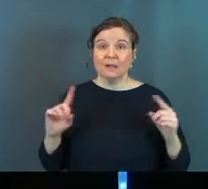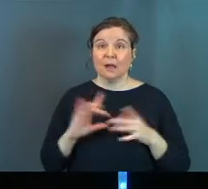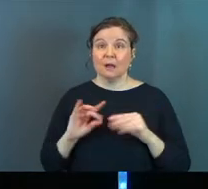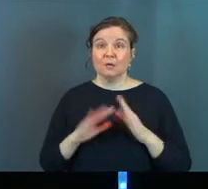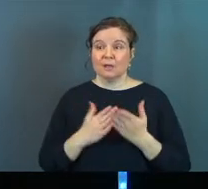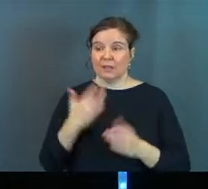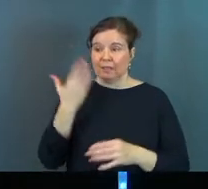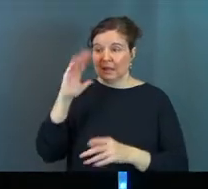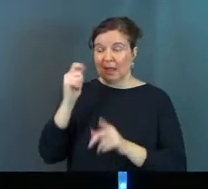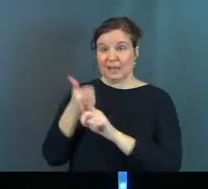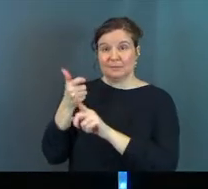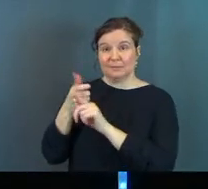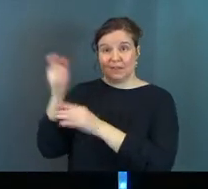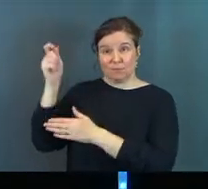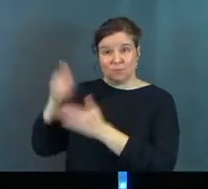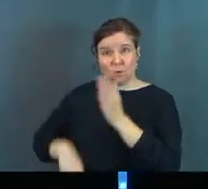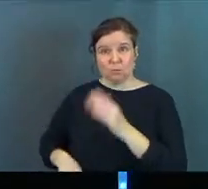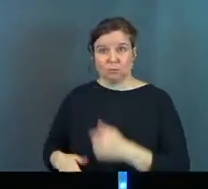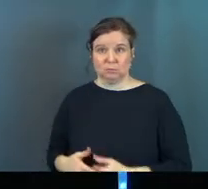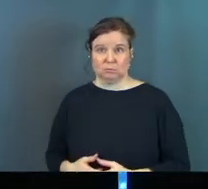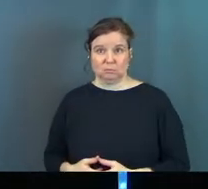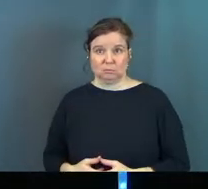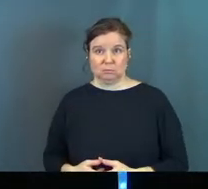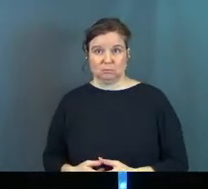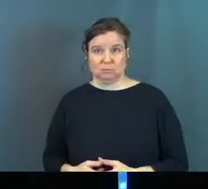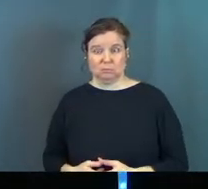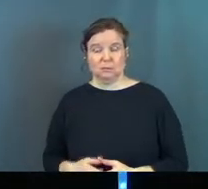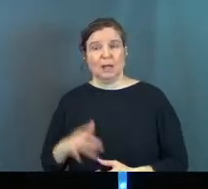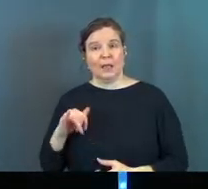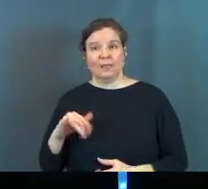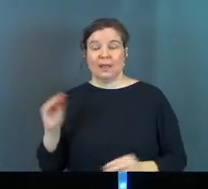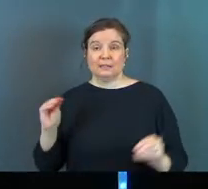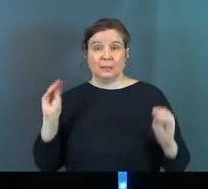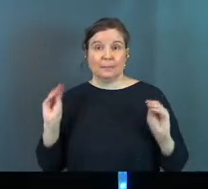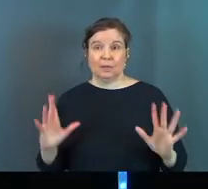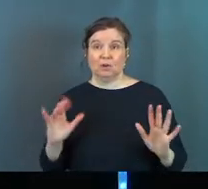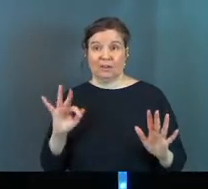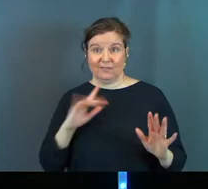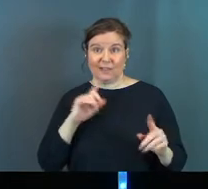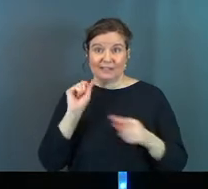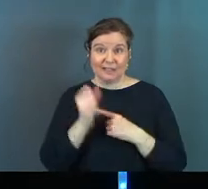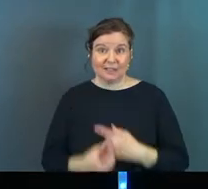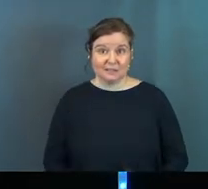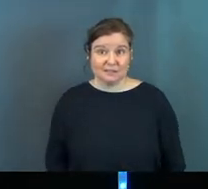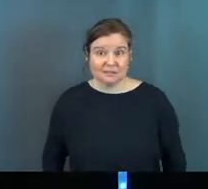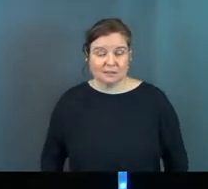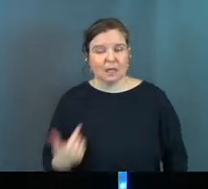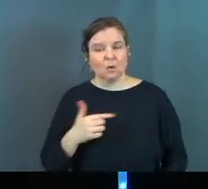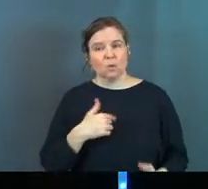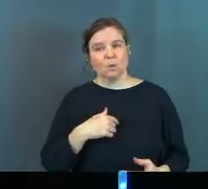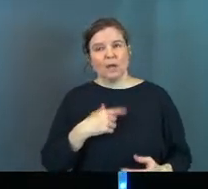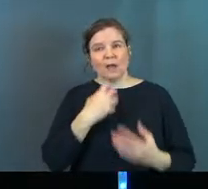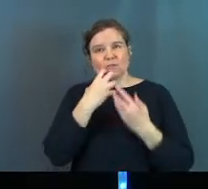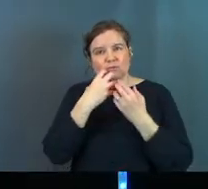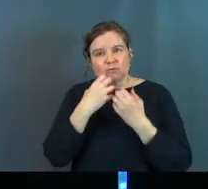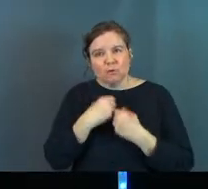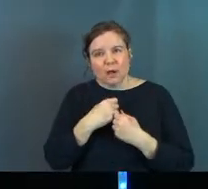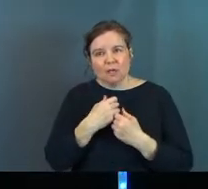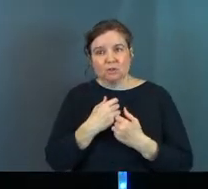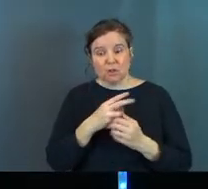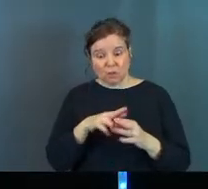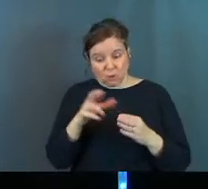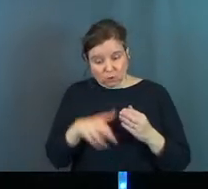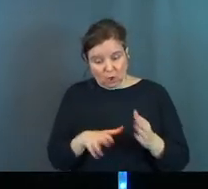is that God Himself wrote this. And that's a miracle if that's the case. and we have a treasure,